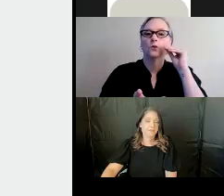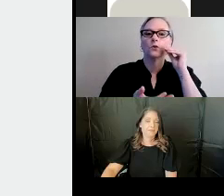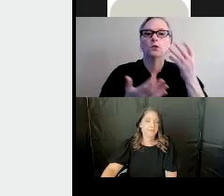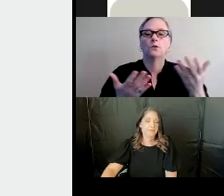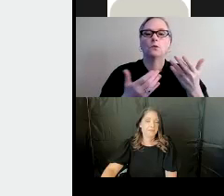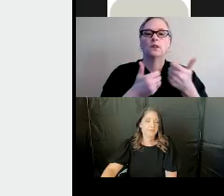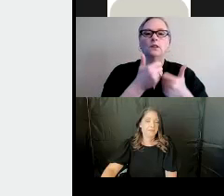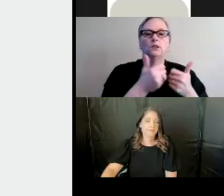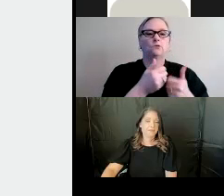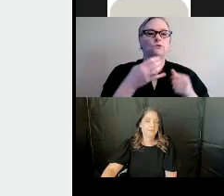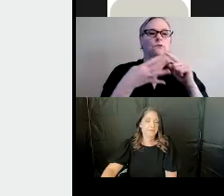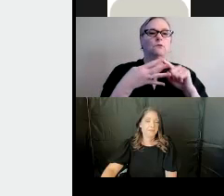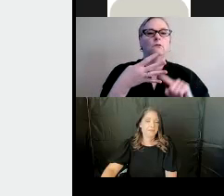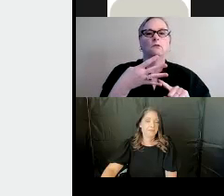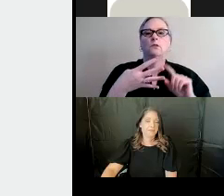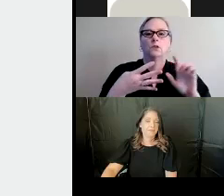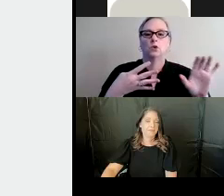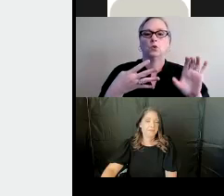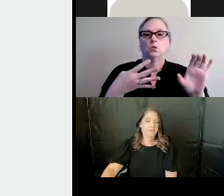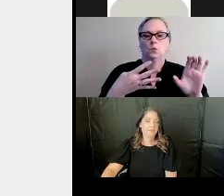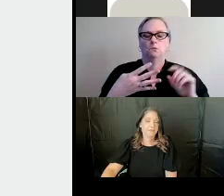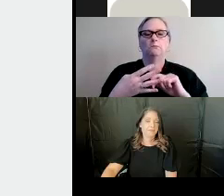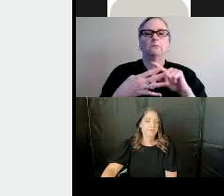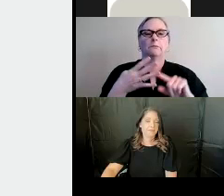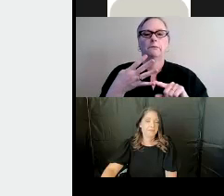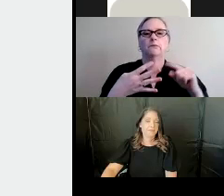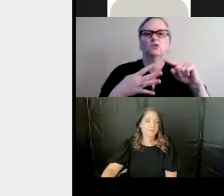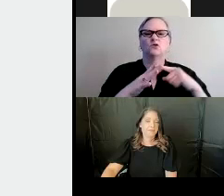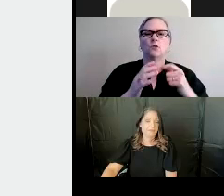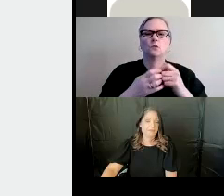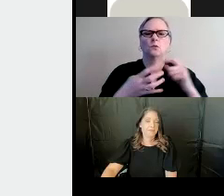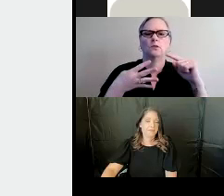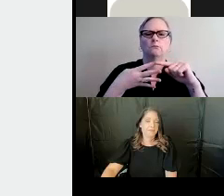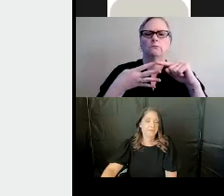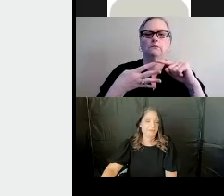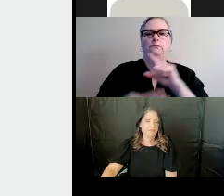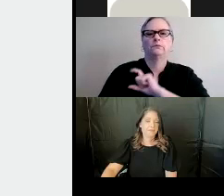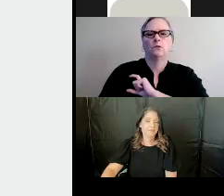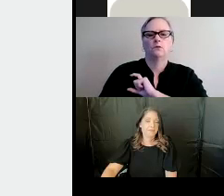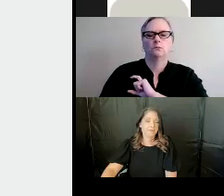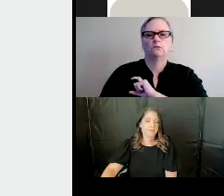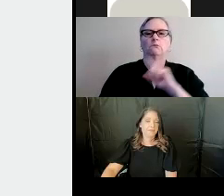care ombudsman. They do. Let's begin with law enforcement. So they respond to emergencies,